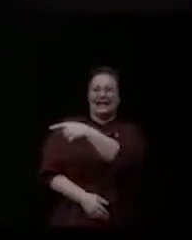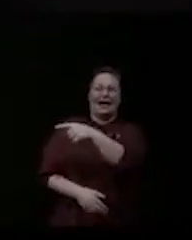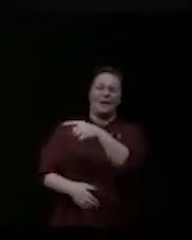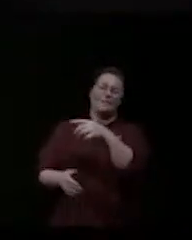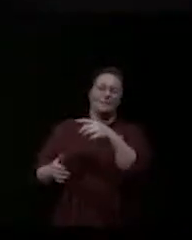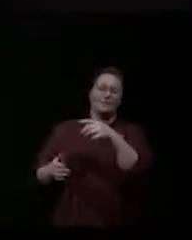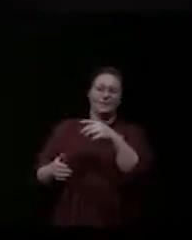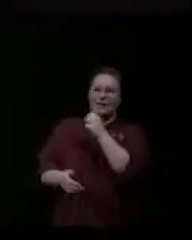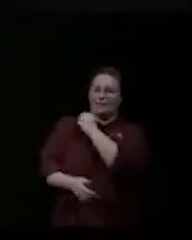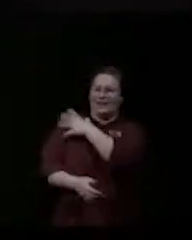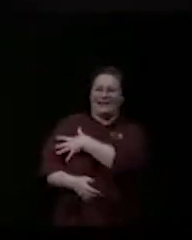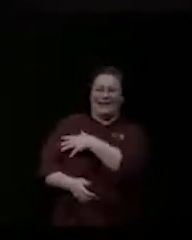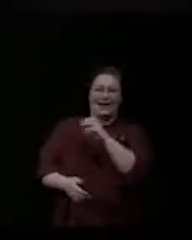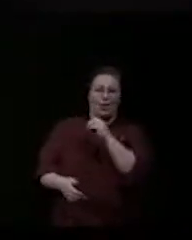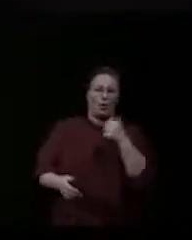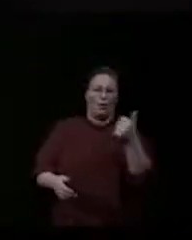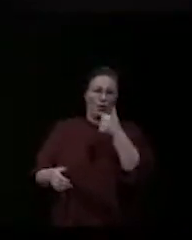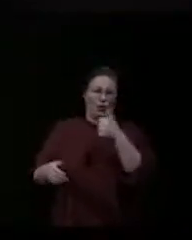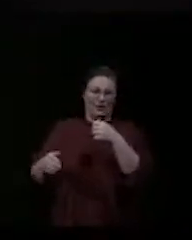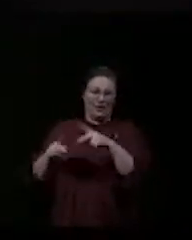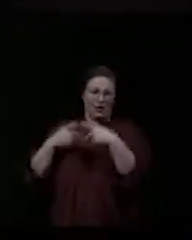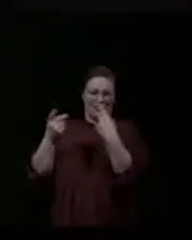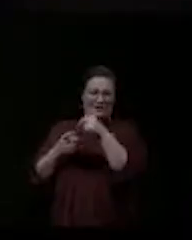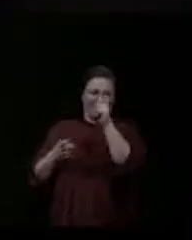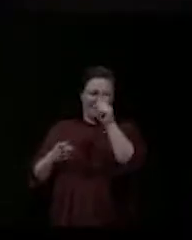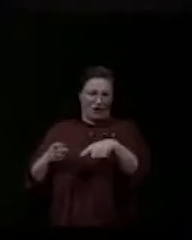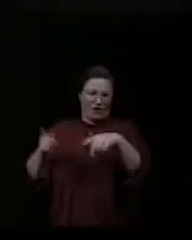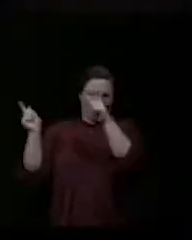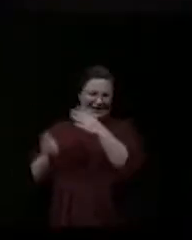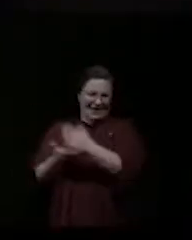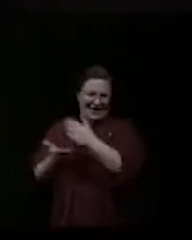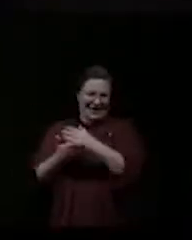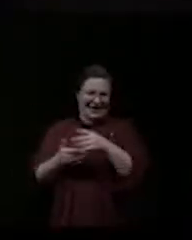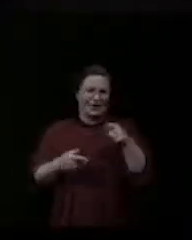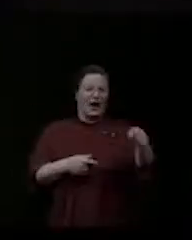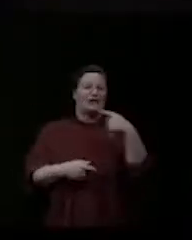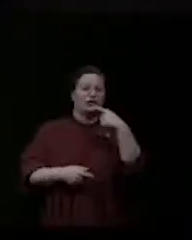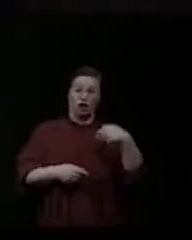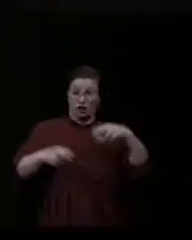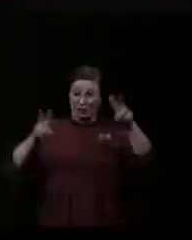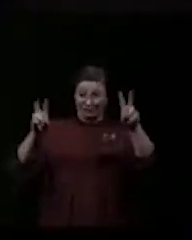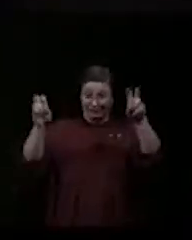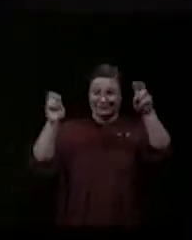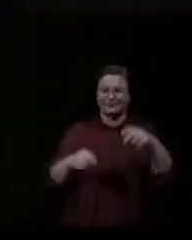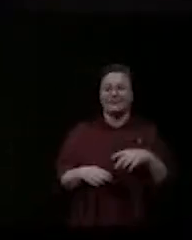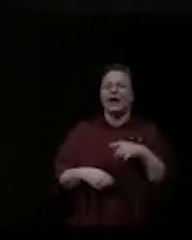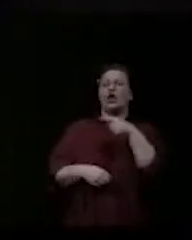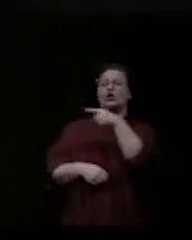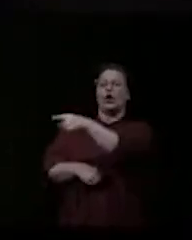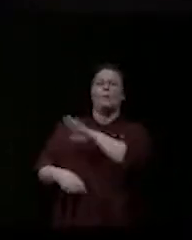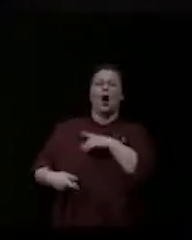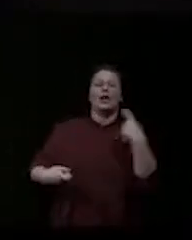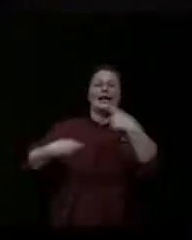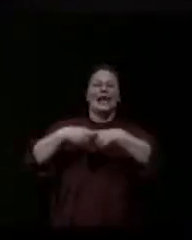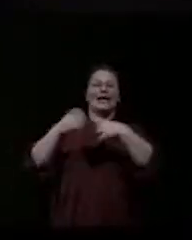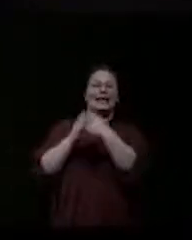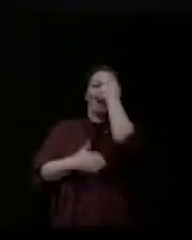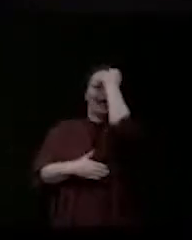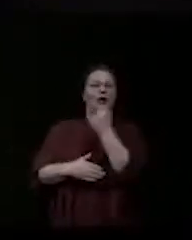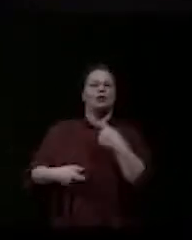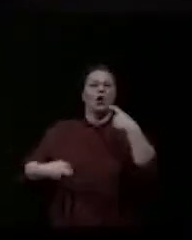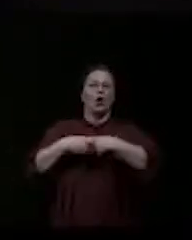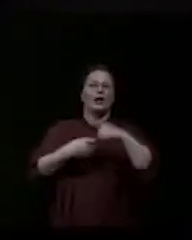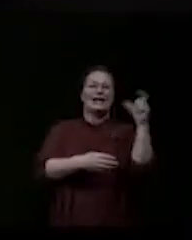Palestinian Independent Commission for Human Rights, and I quote, which has links to Hamas and